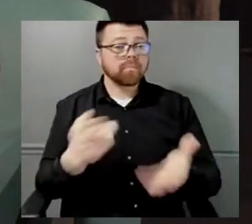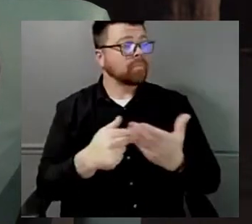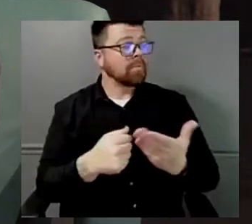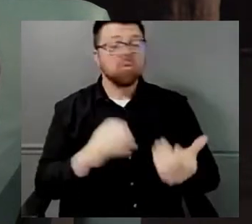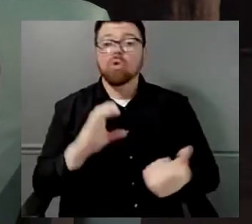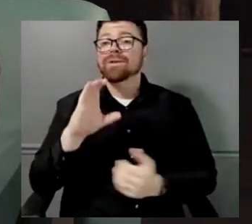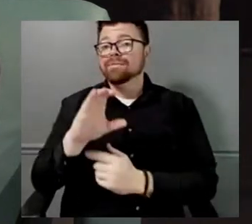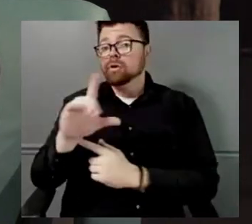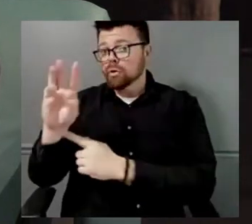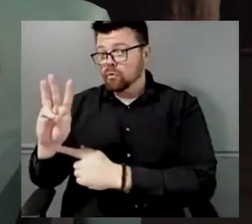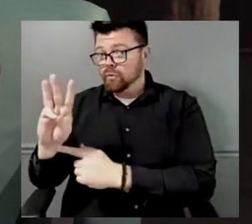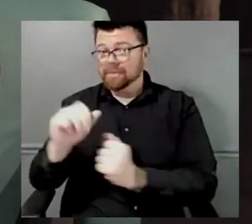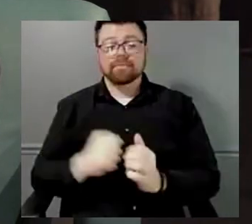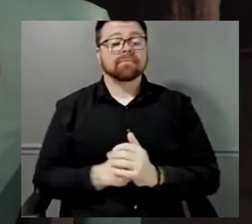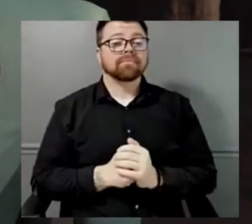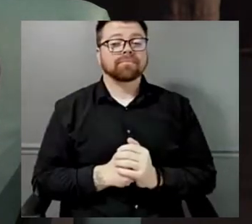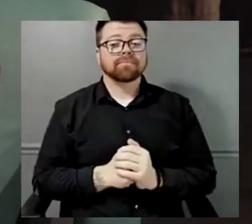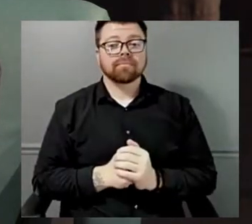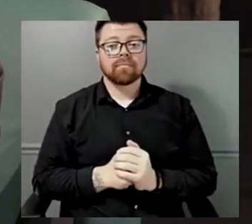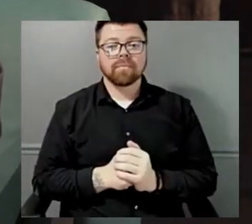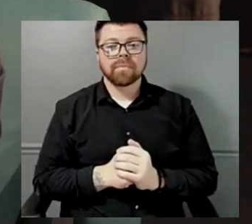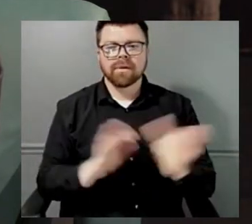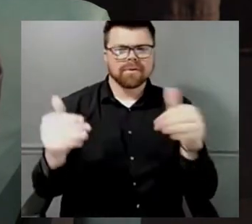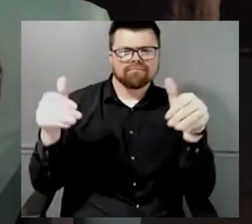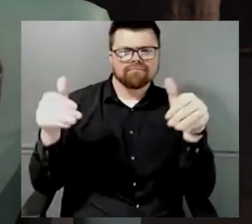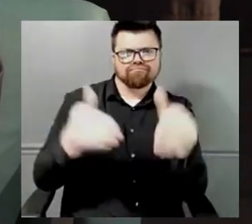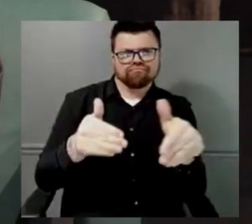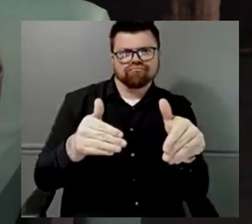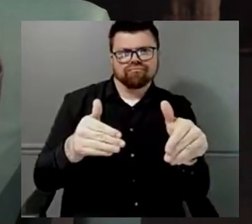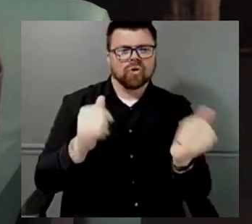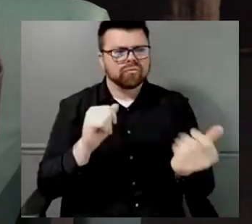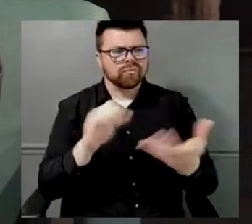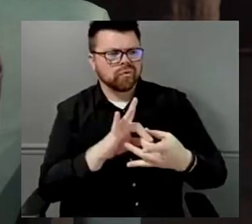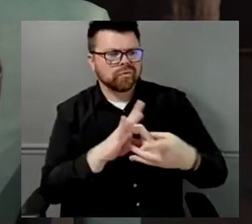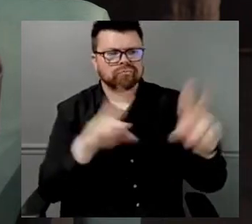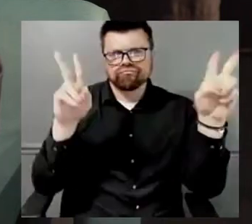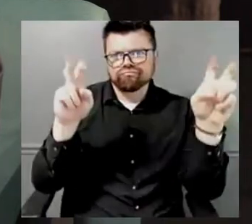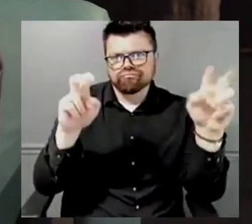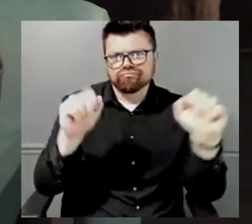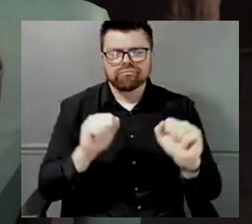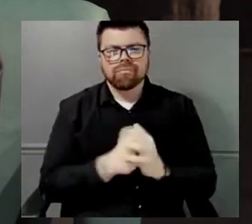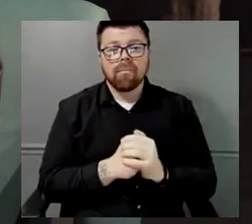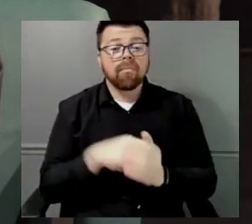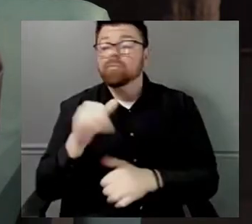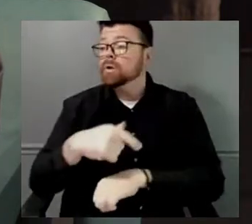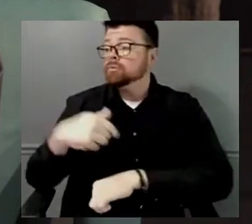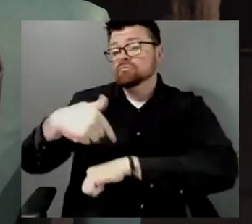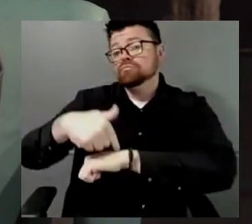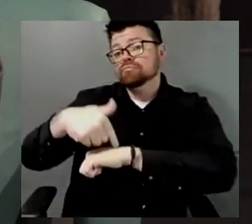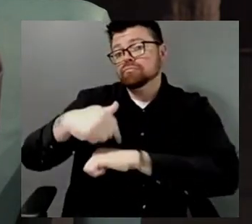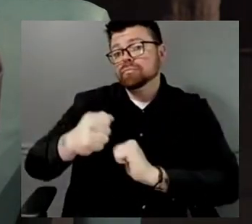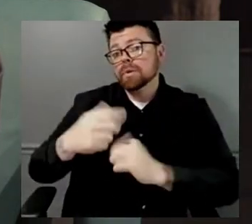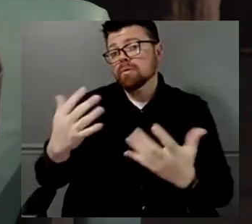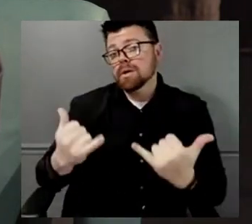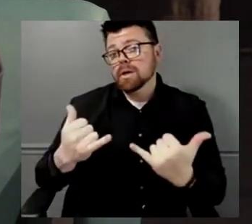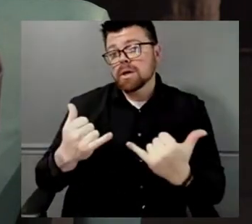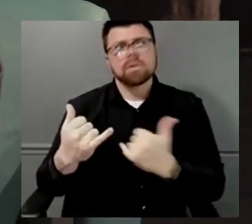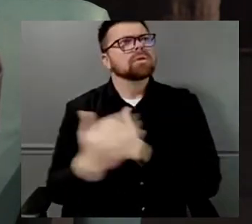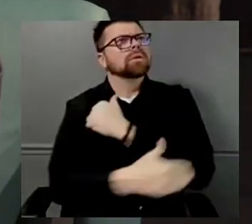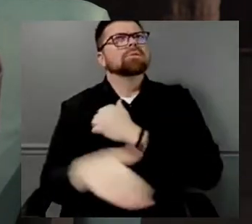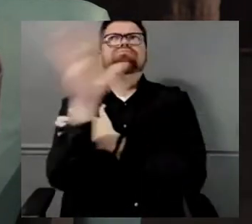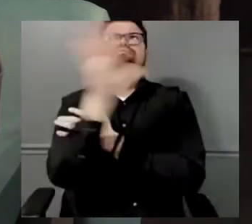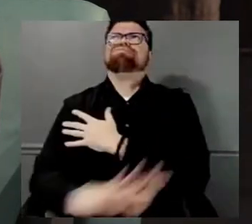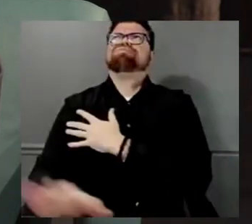itself and the centrality of those themes, and also the time that we're in this country. We